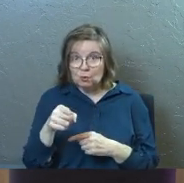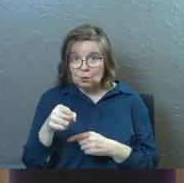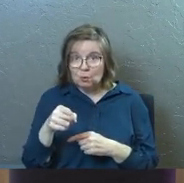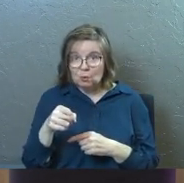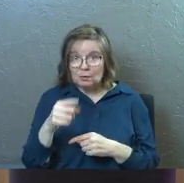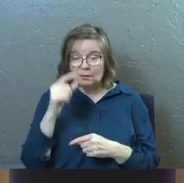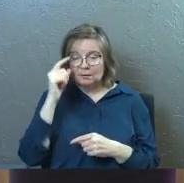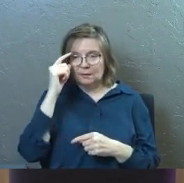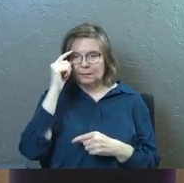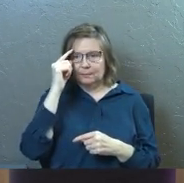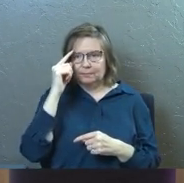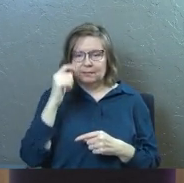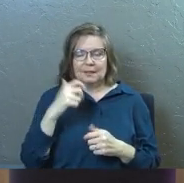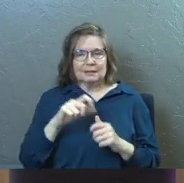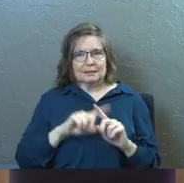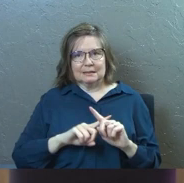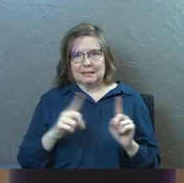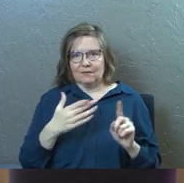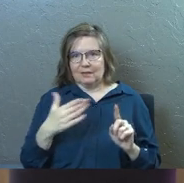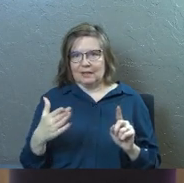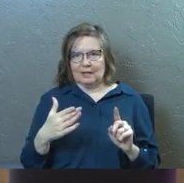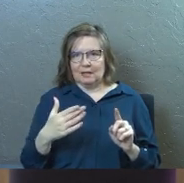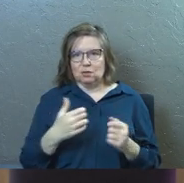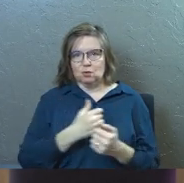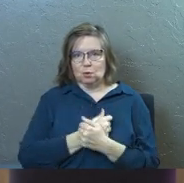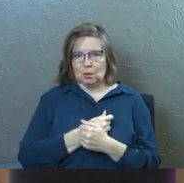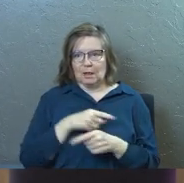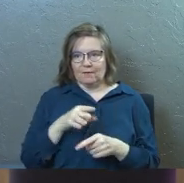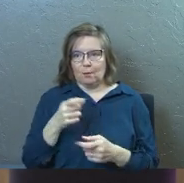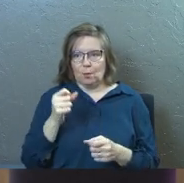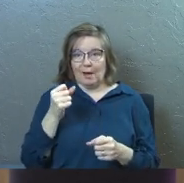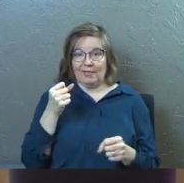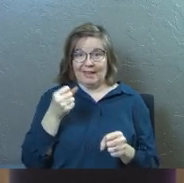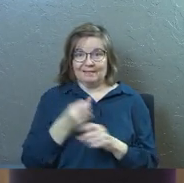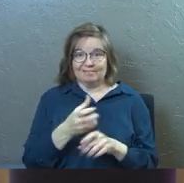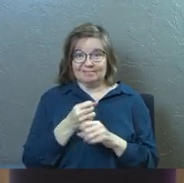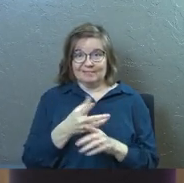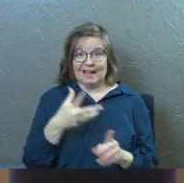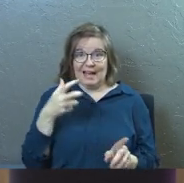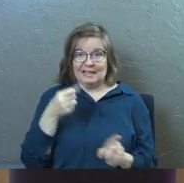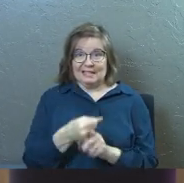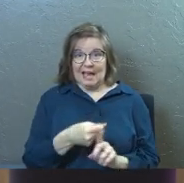you. It's a whole other thing to love them while they attack. Amen?